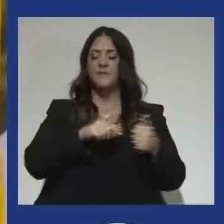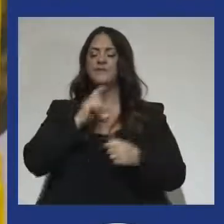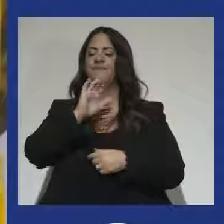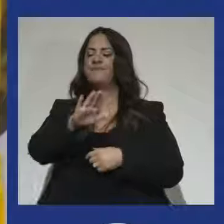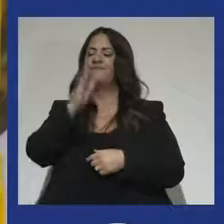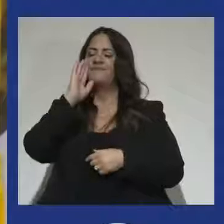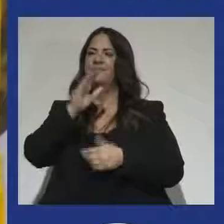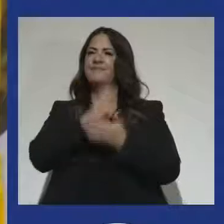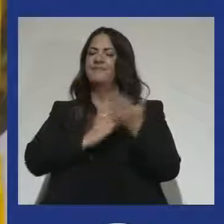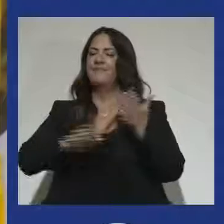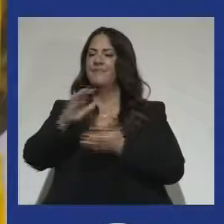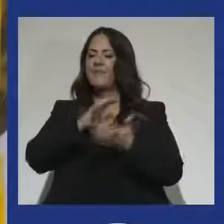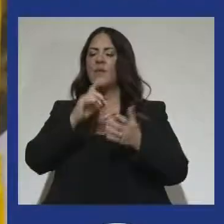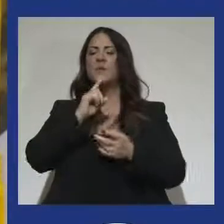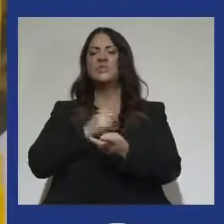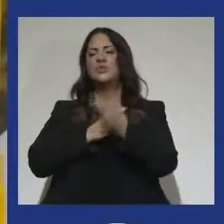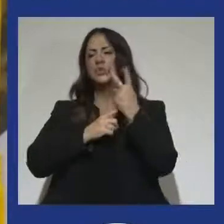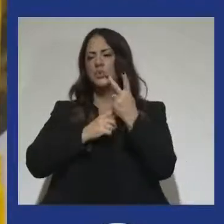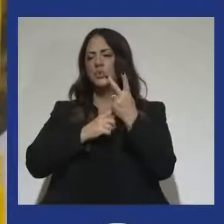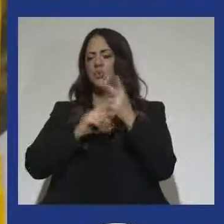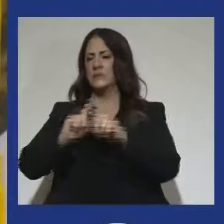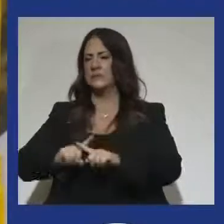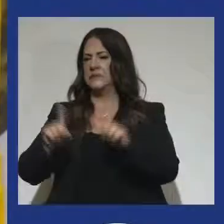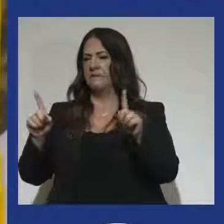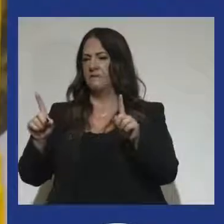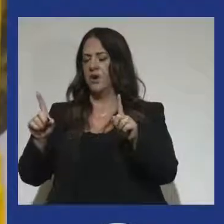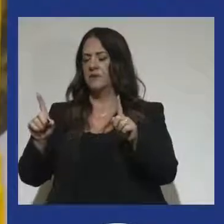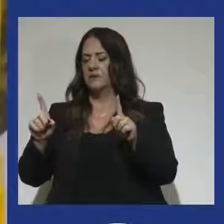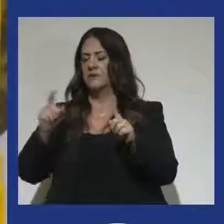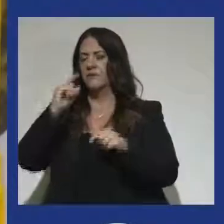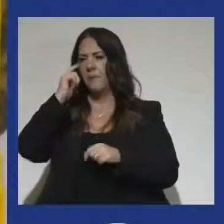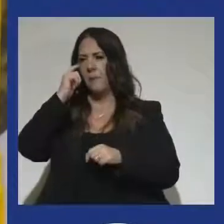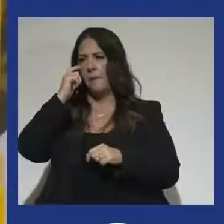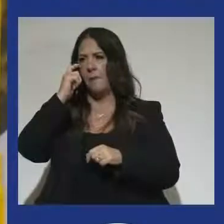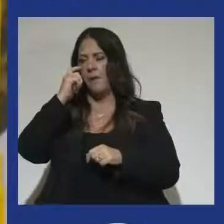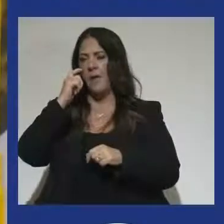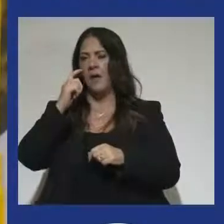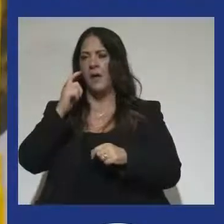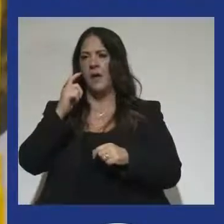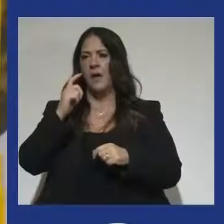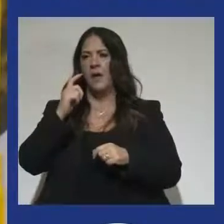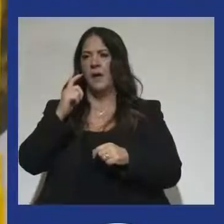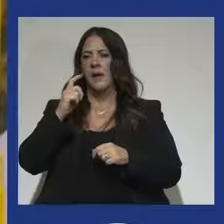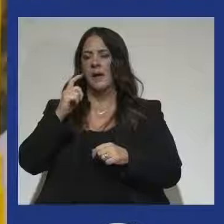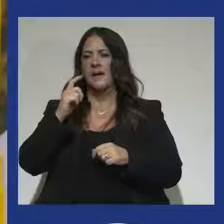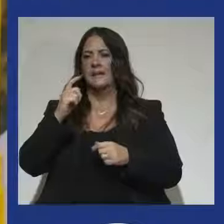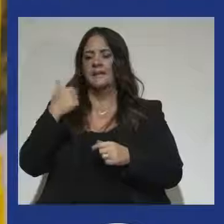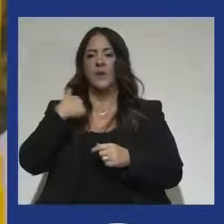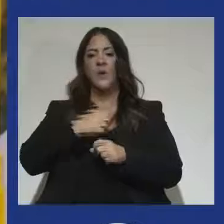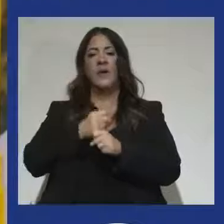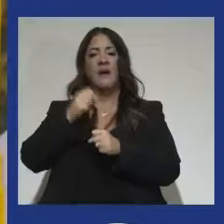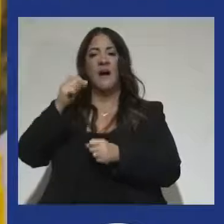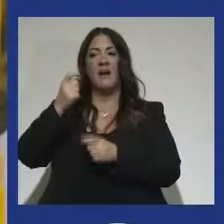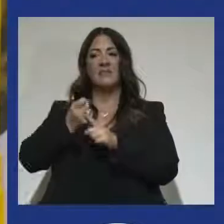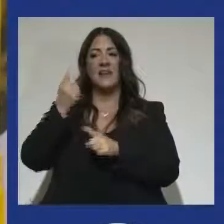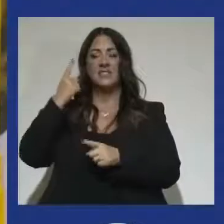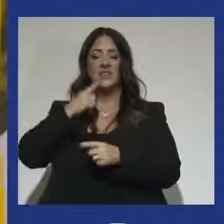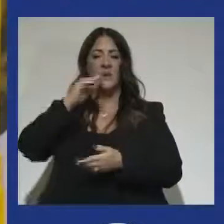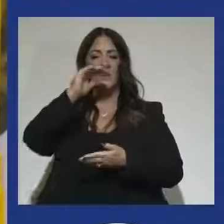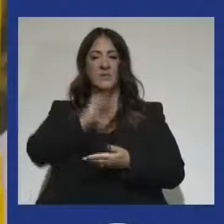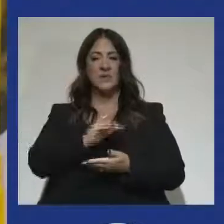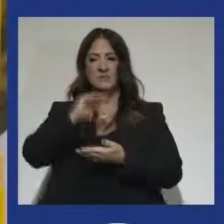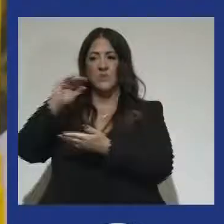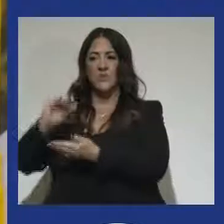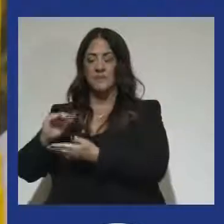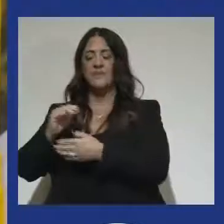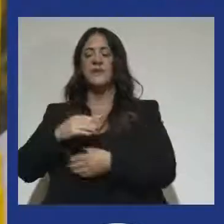about that. There were two different sets of reductions last year. There was these